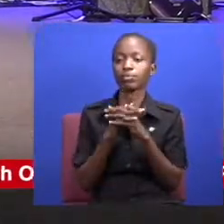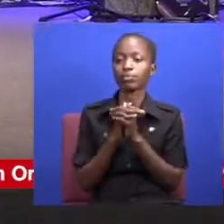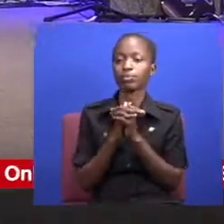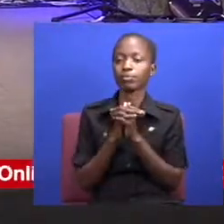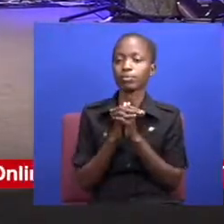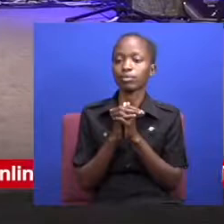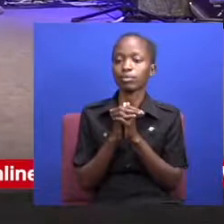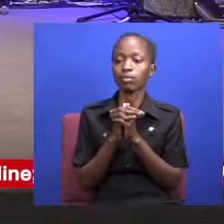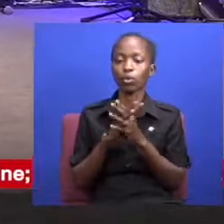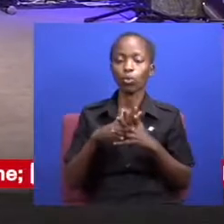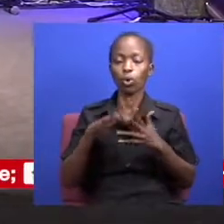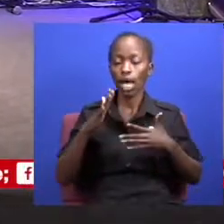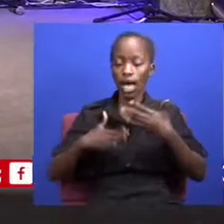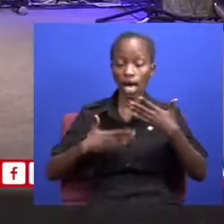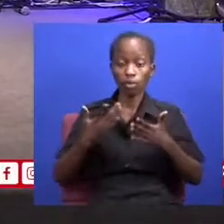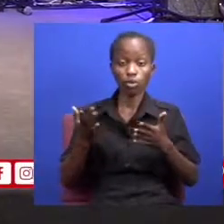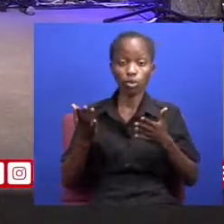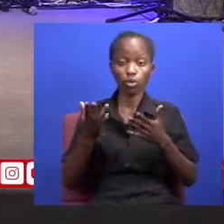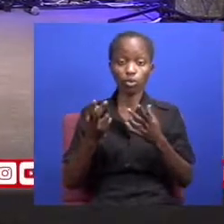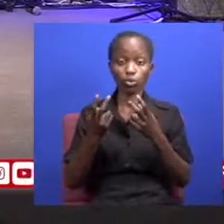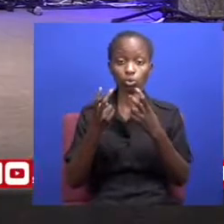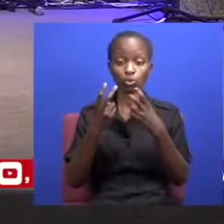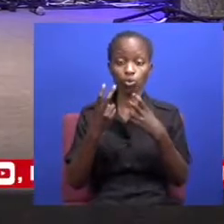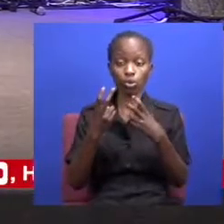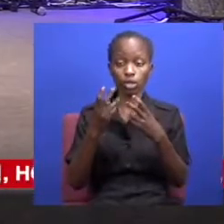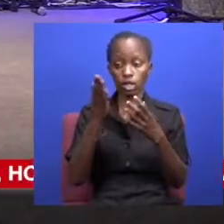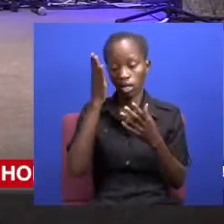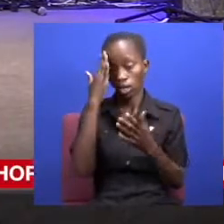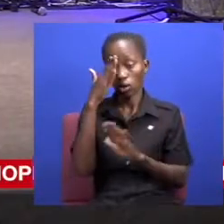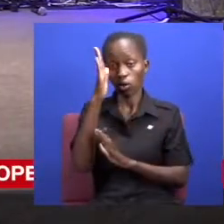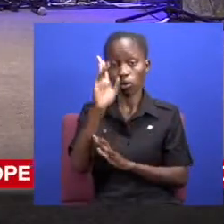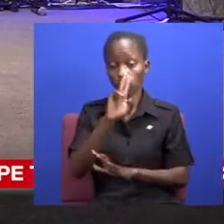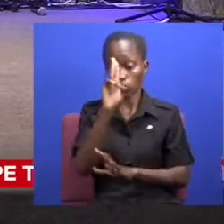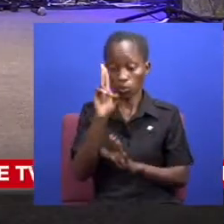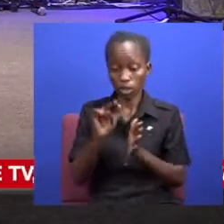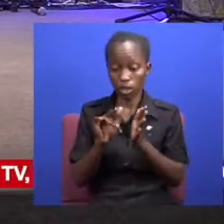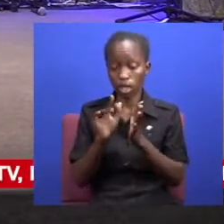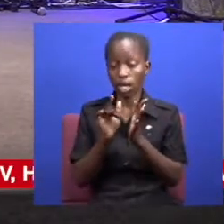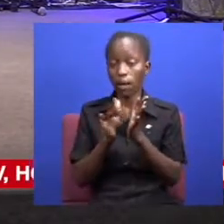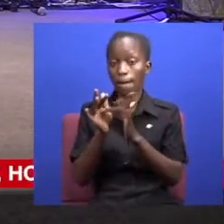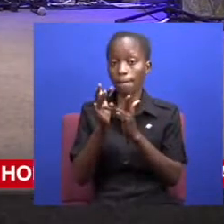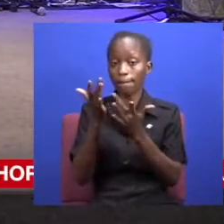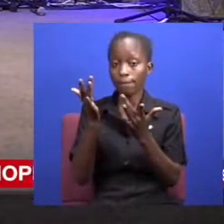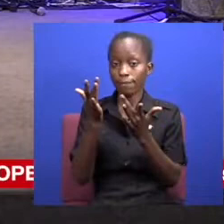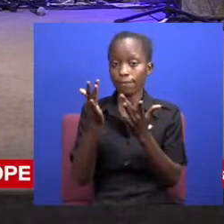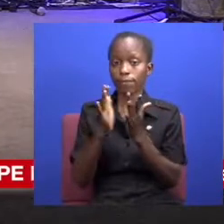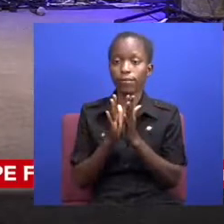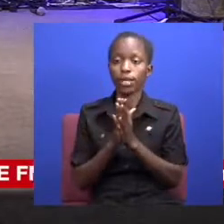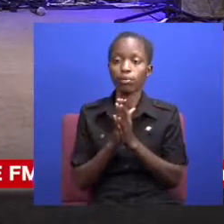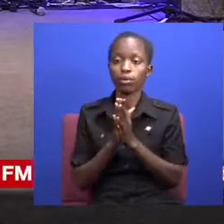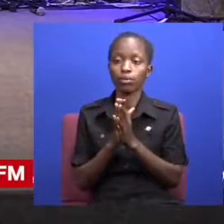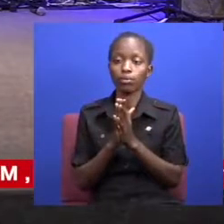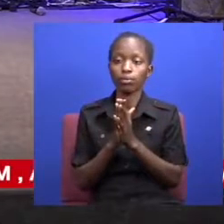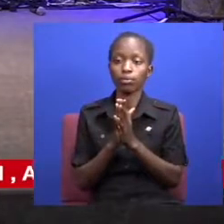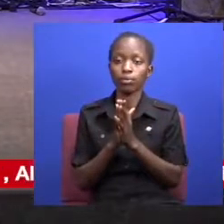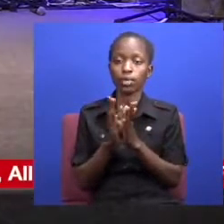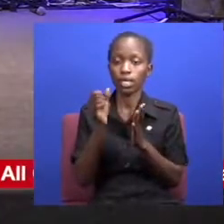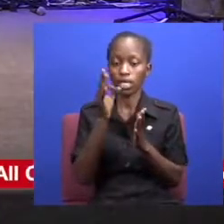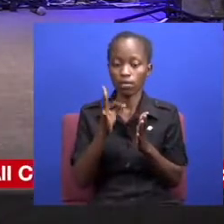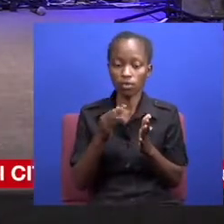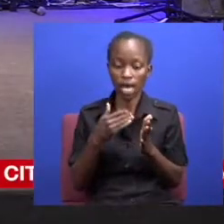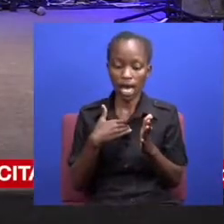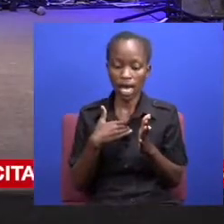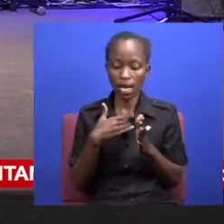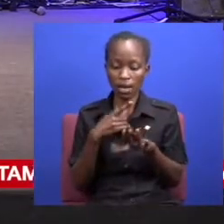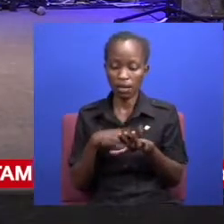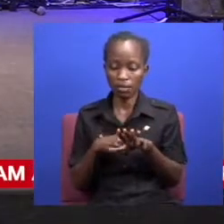bless you. We're delighted that you joined us, and we know that God is going to use His Word, His Scriptures. Whether